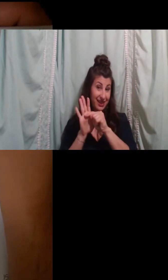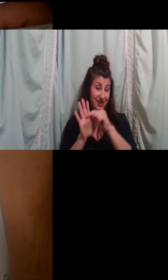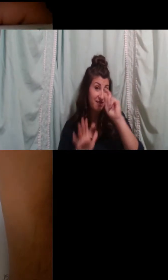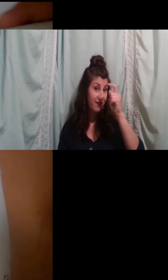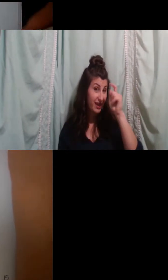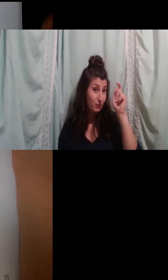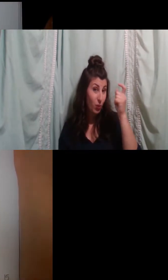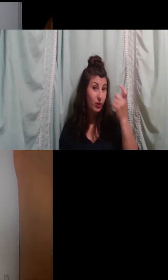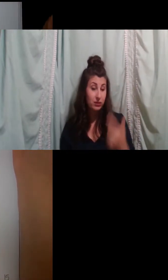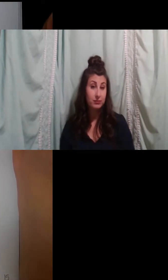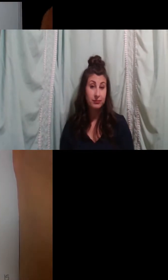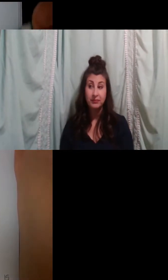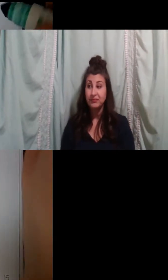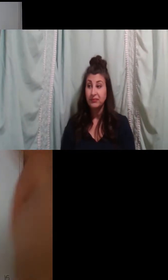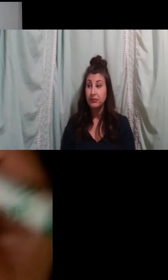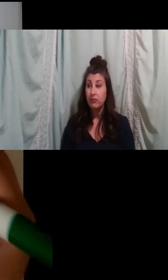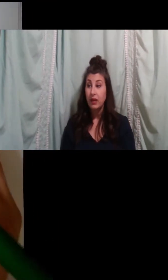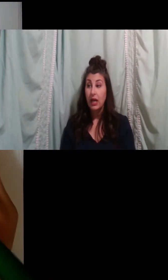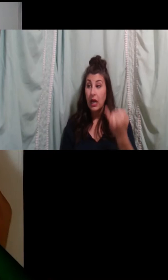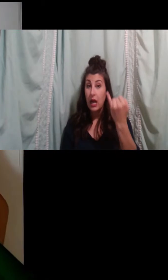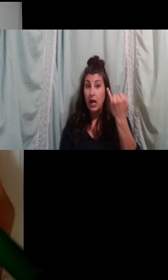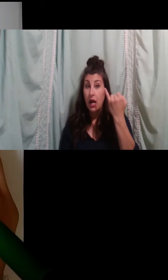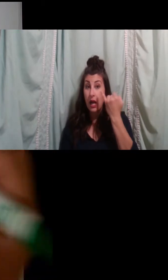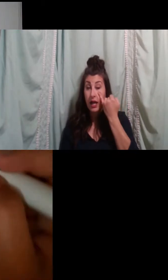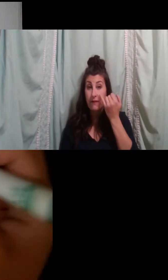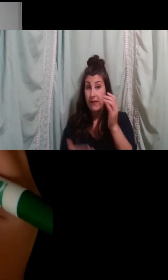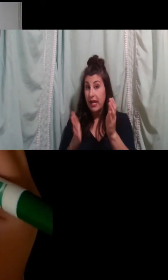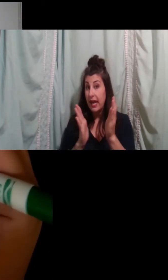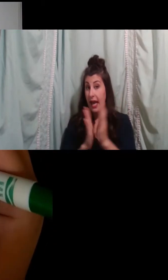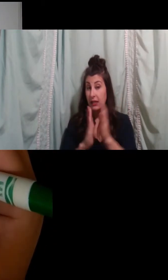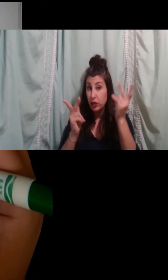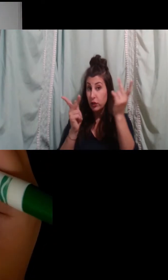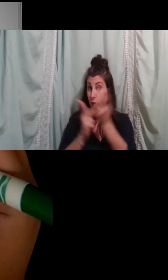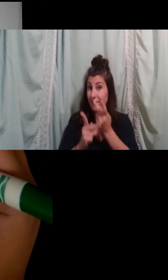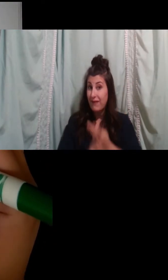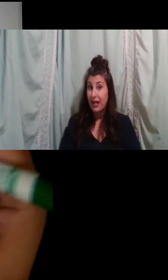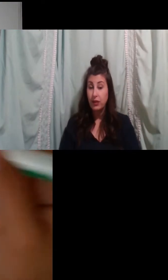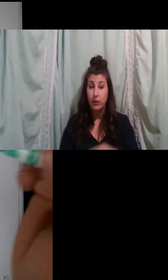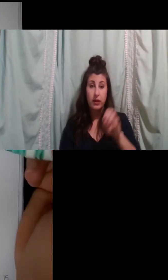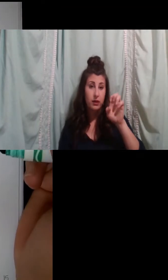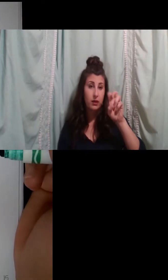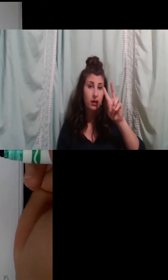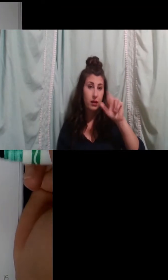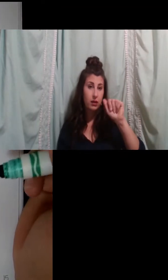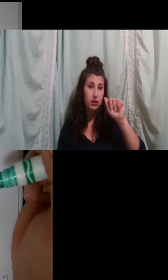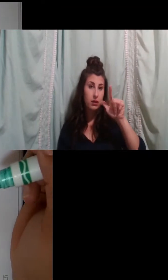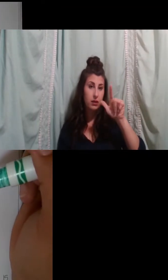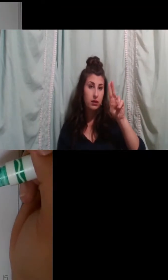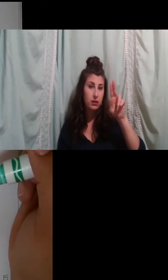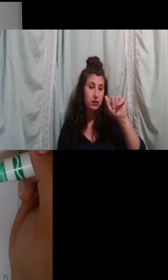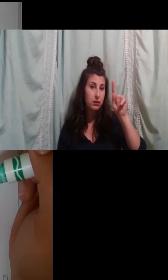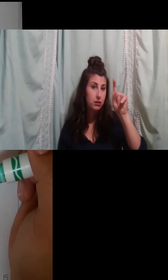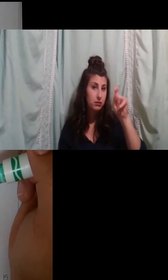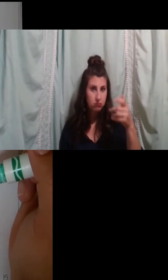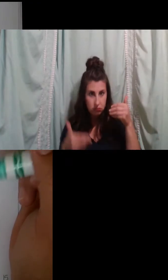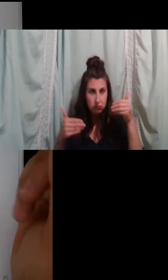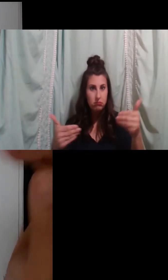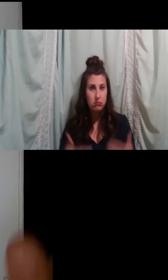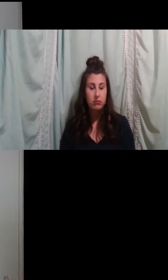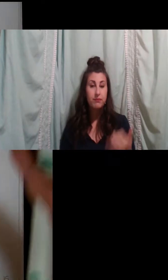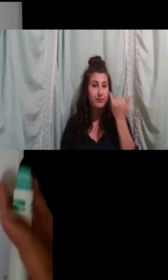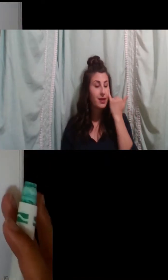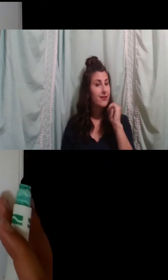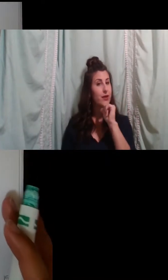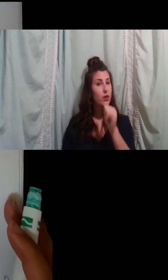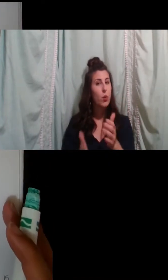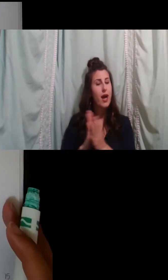a negative exponent, all right? And if I ask you to evaluate, then evaluate. But if I don't ask you to